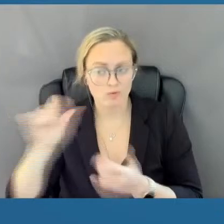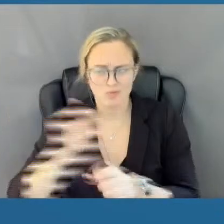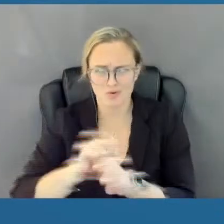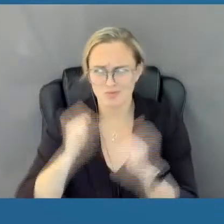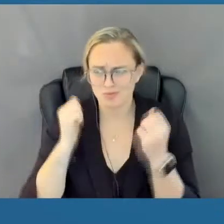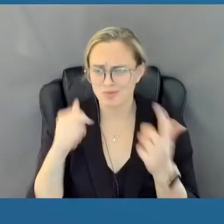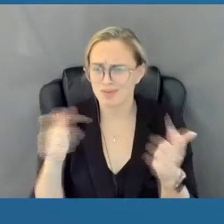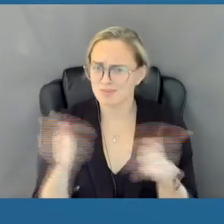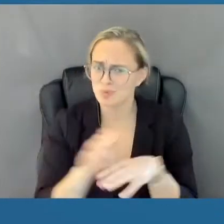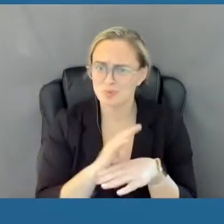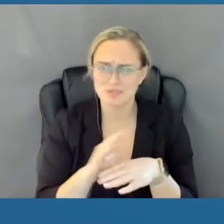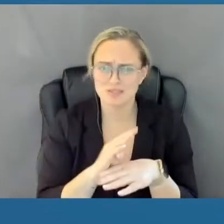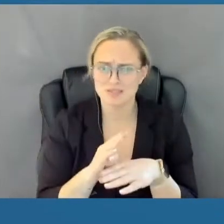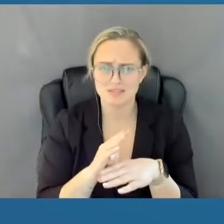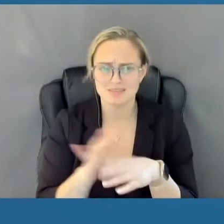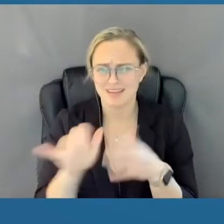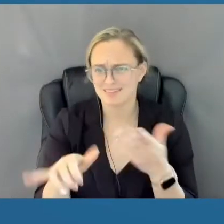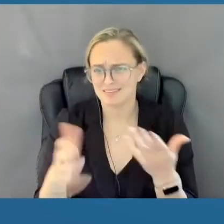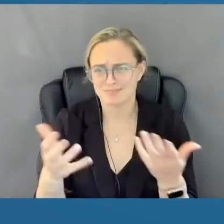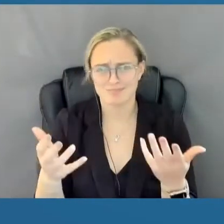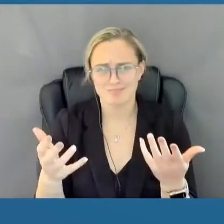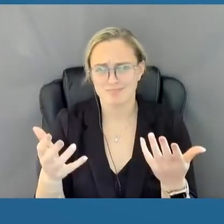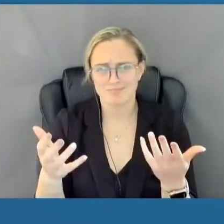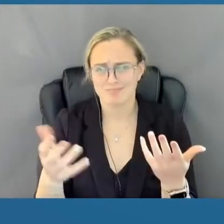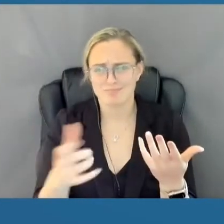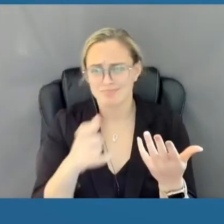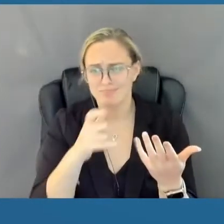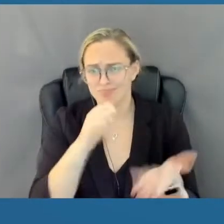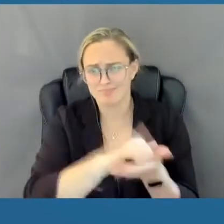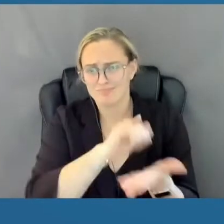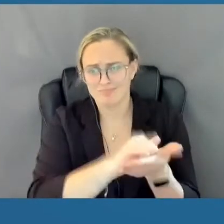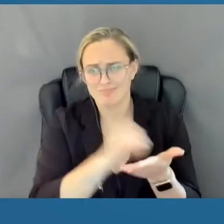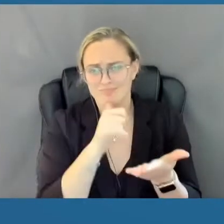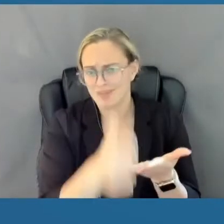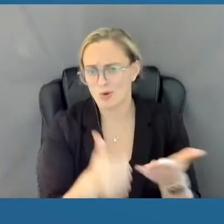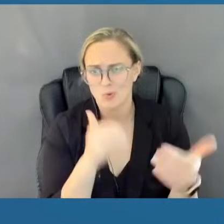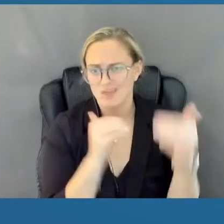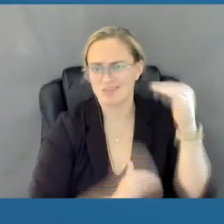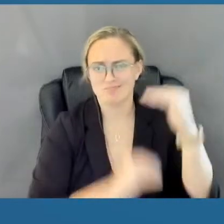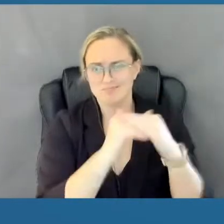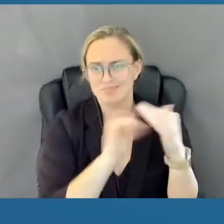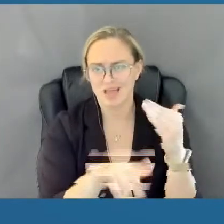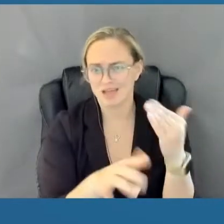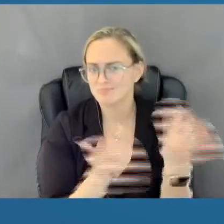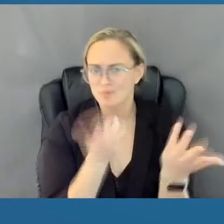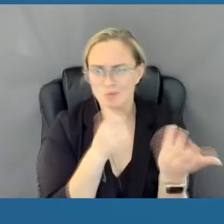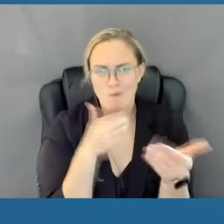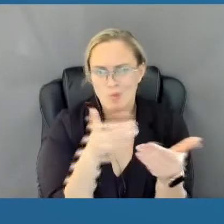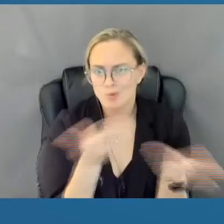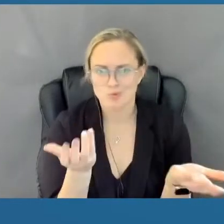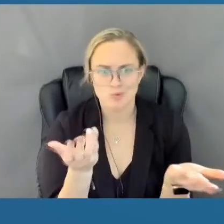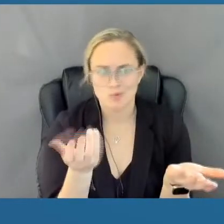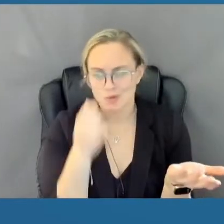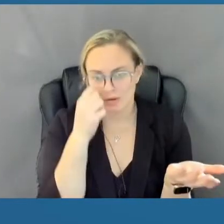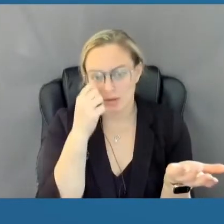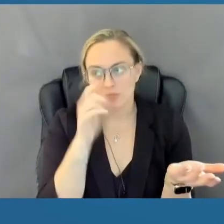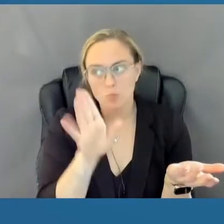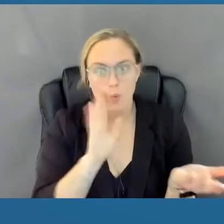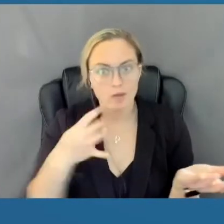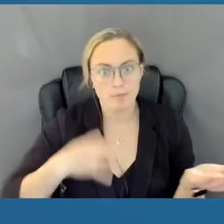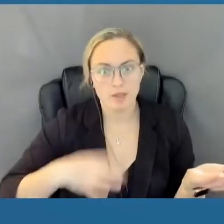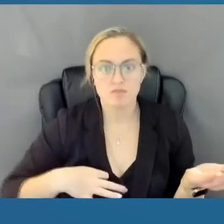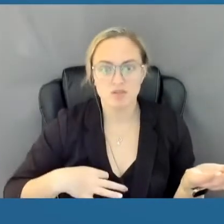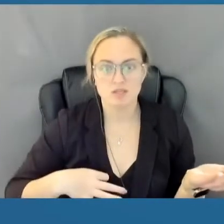small businesses. That's out of the realm for anybody. I mean, these are large businesses, and they benefit from having